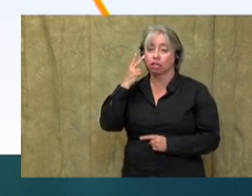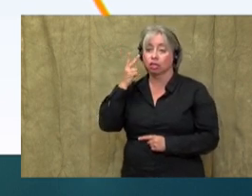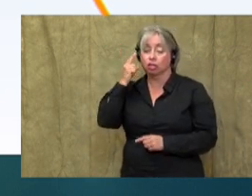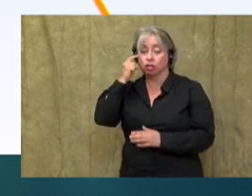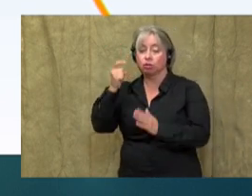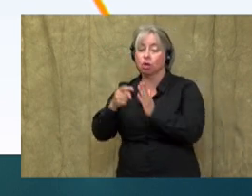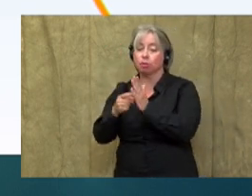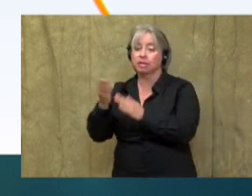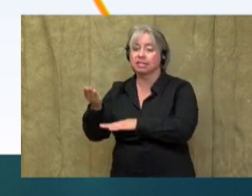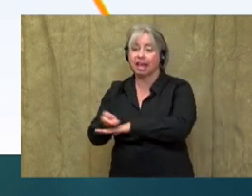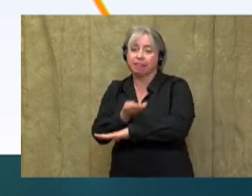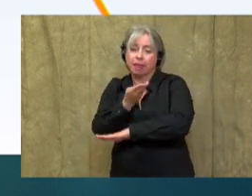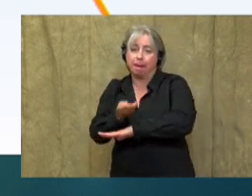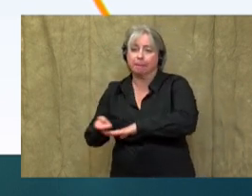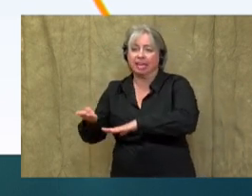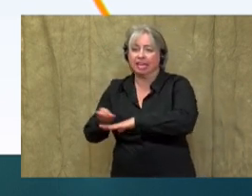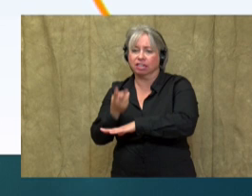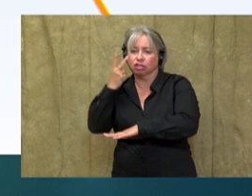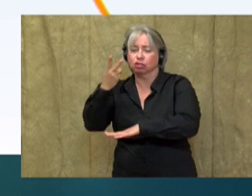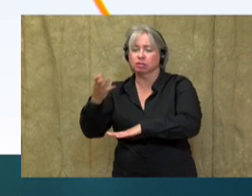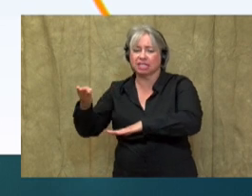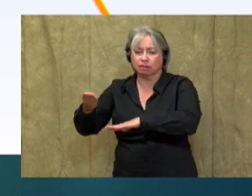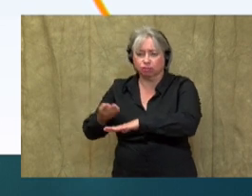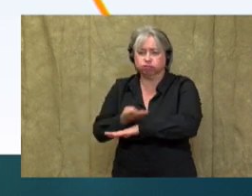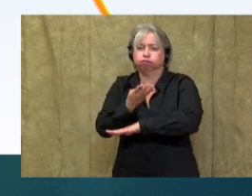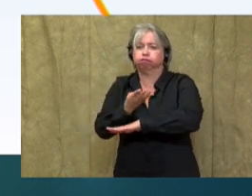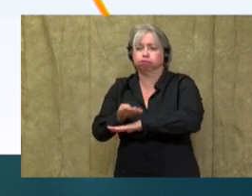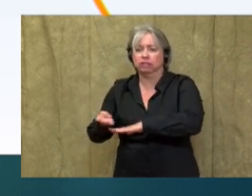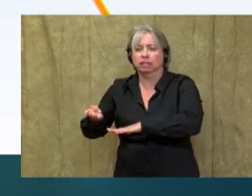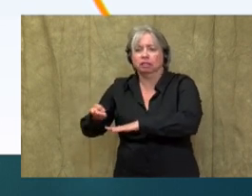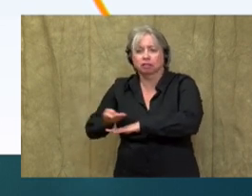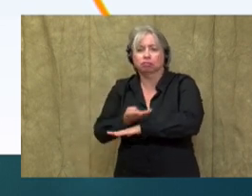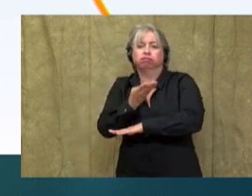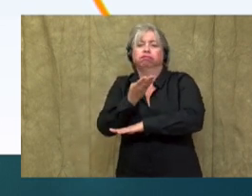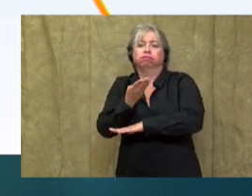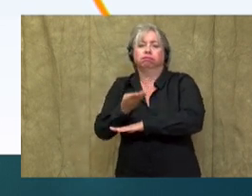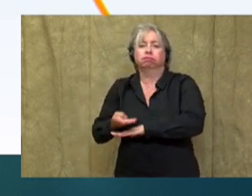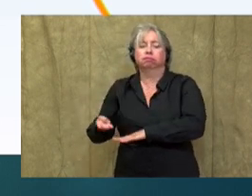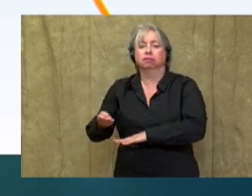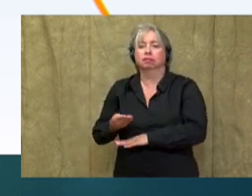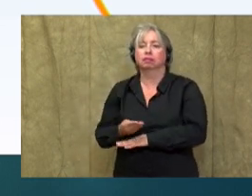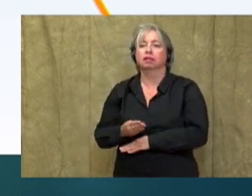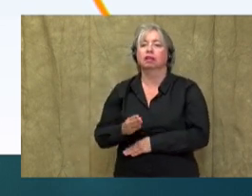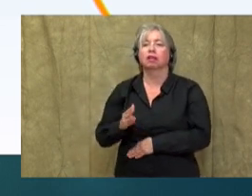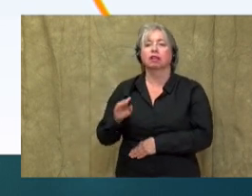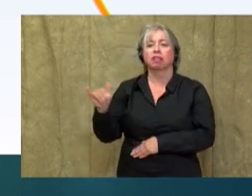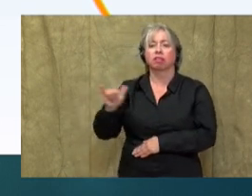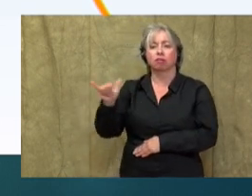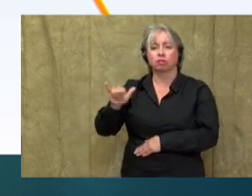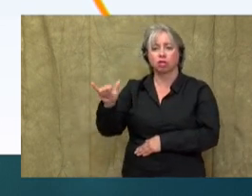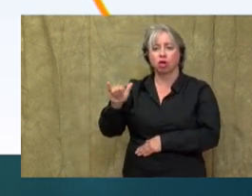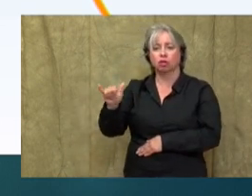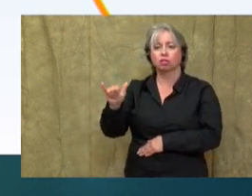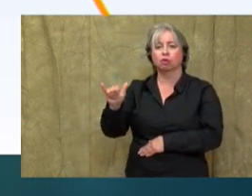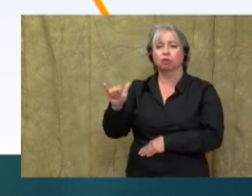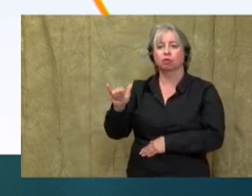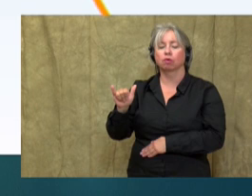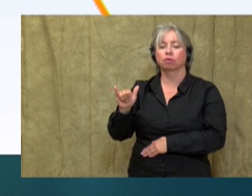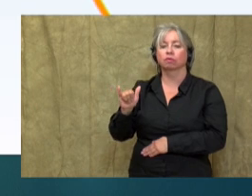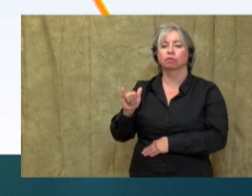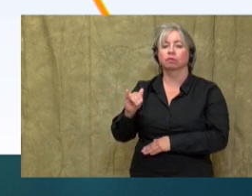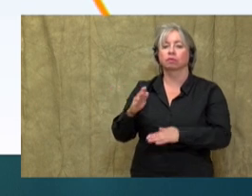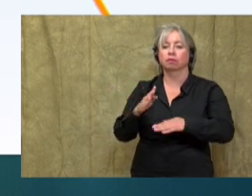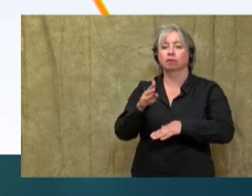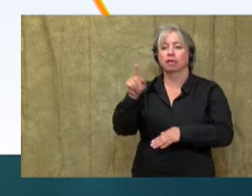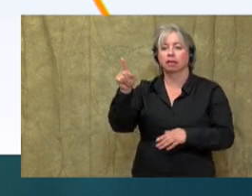waves crashing onto the beach. You see them crest, the crest over. But there's also the part of the wave that is called a